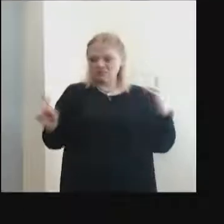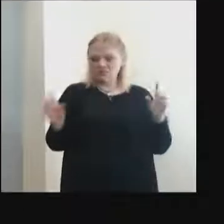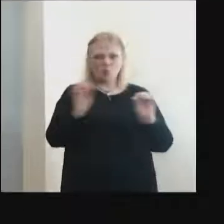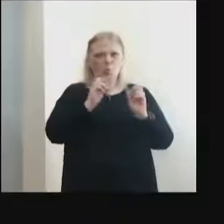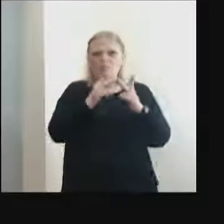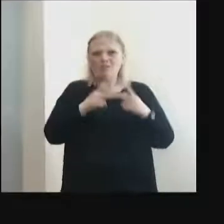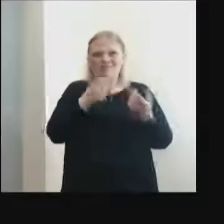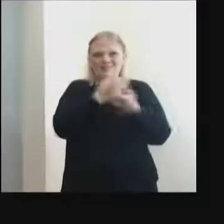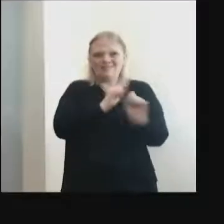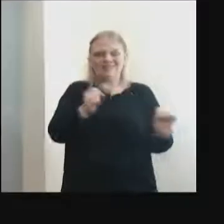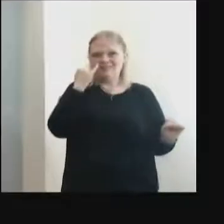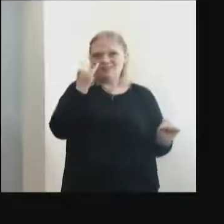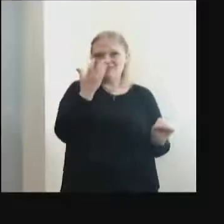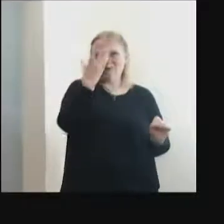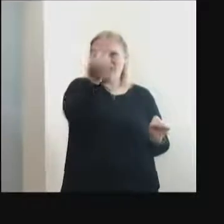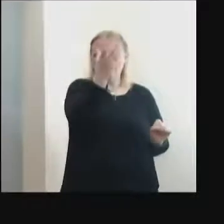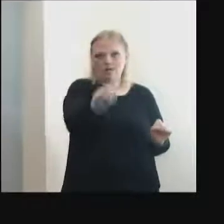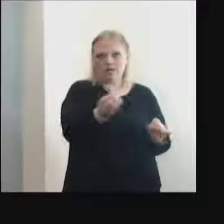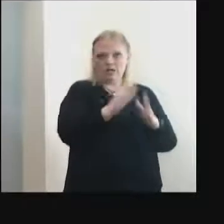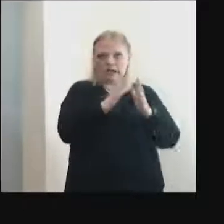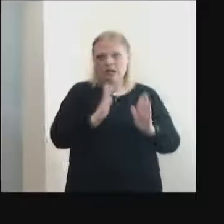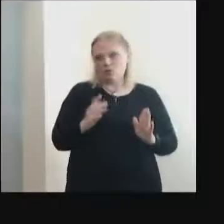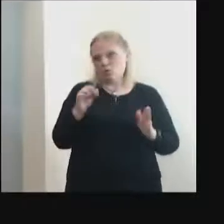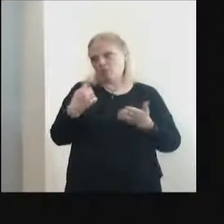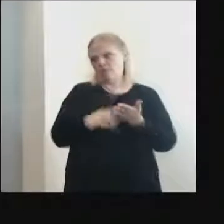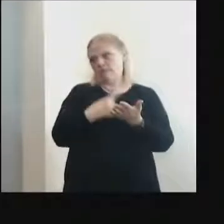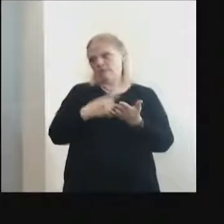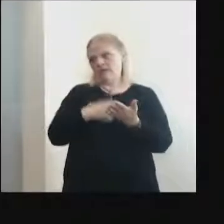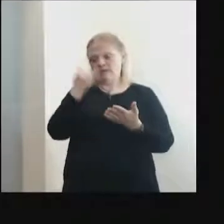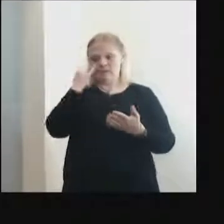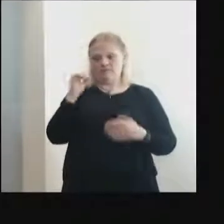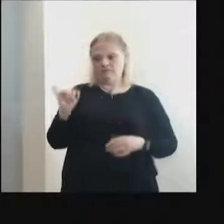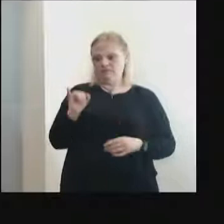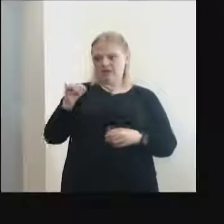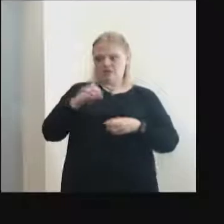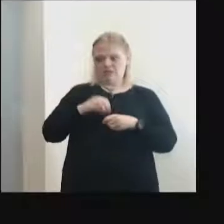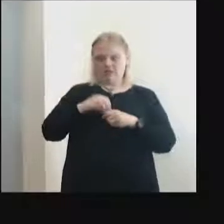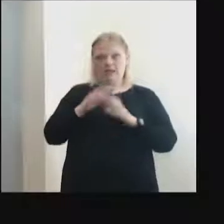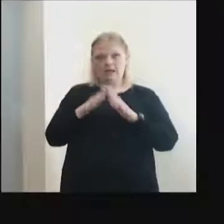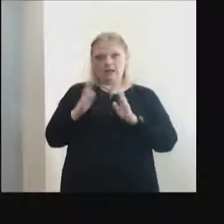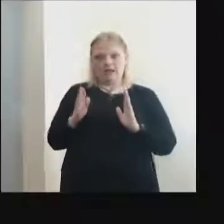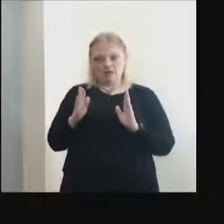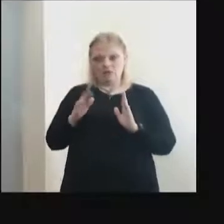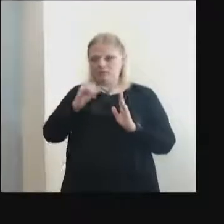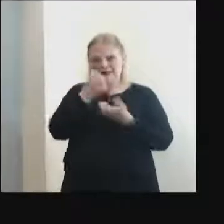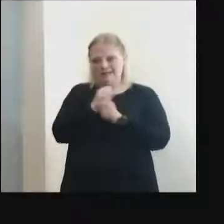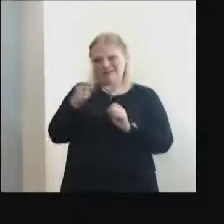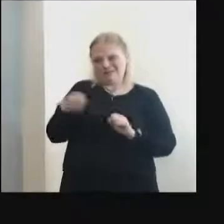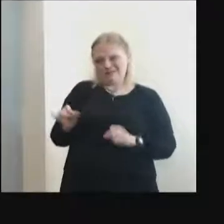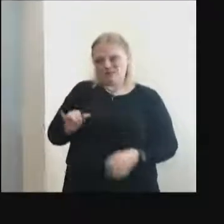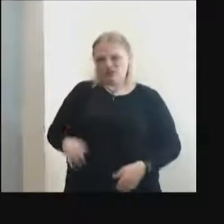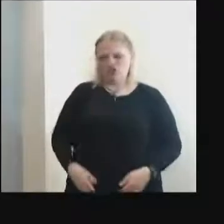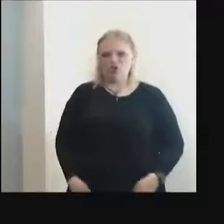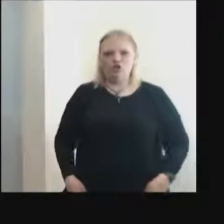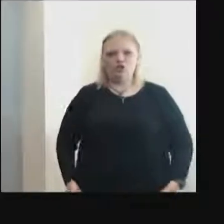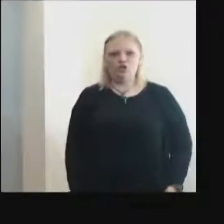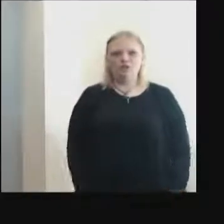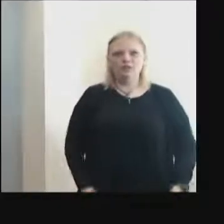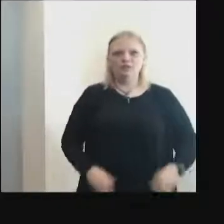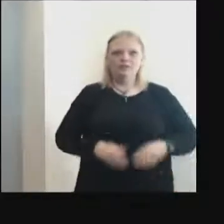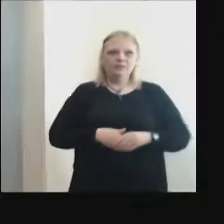can be safe if you're outside your home. Or sometimes if you have somebody infected in the home, it's not safe in there either.